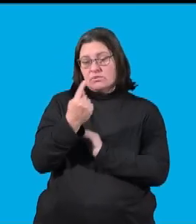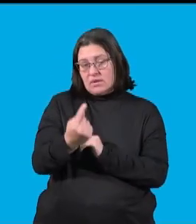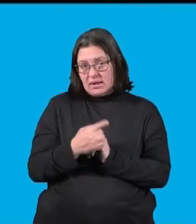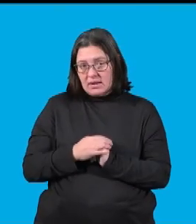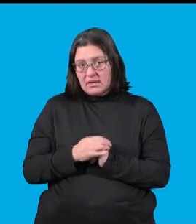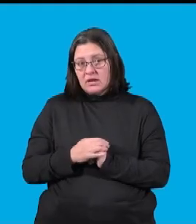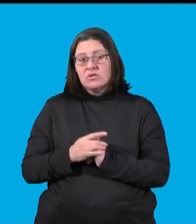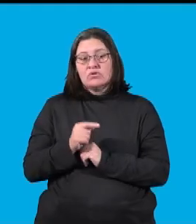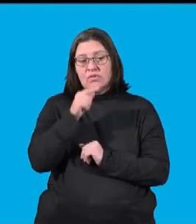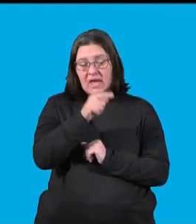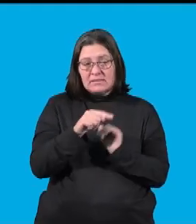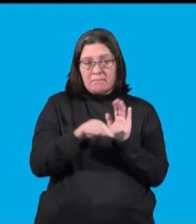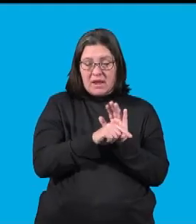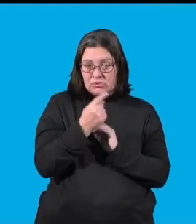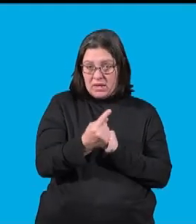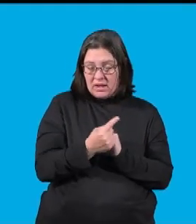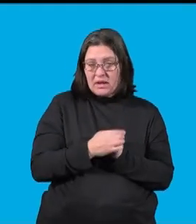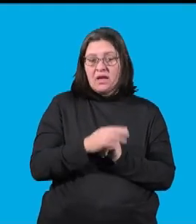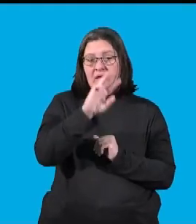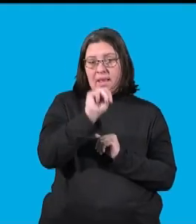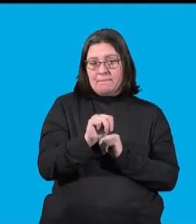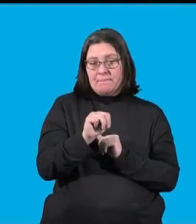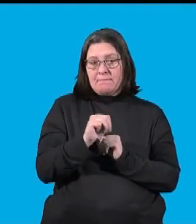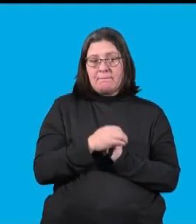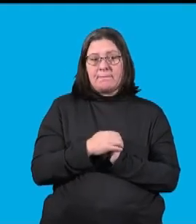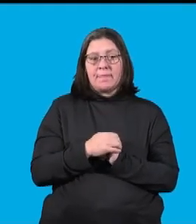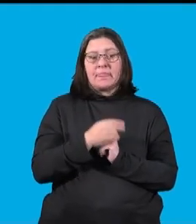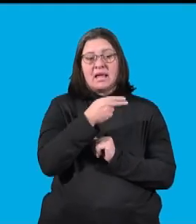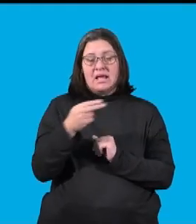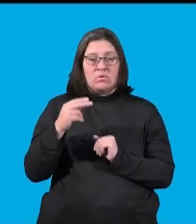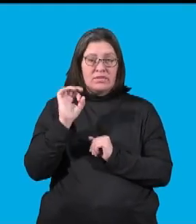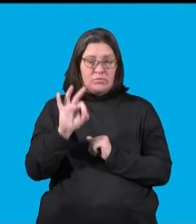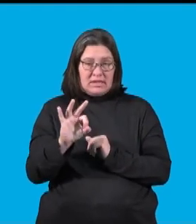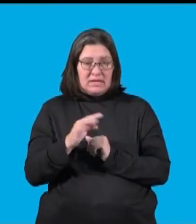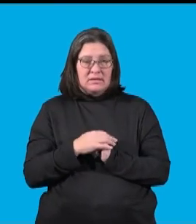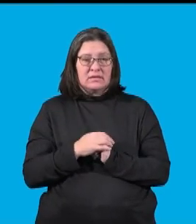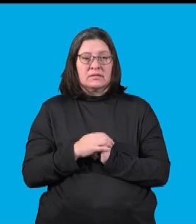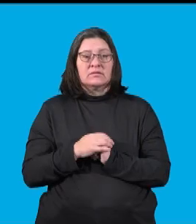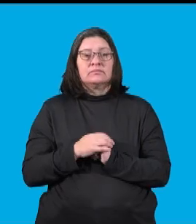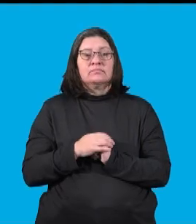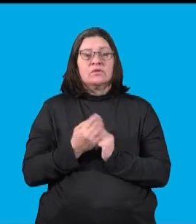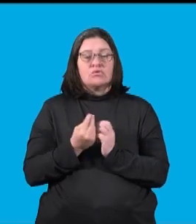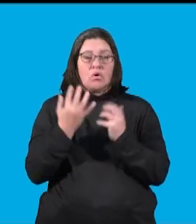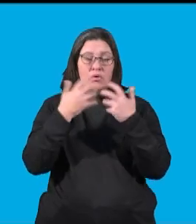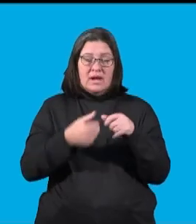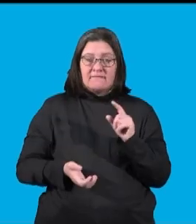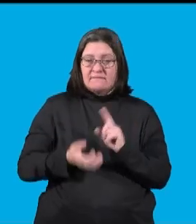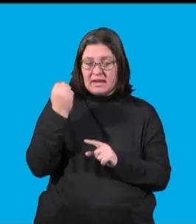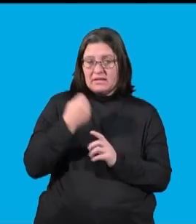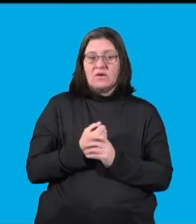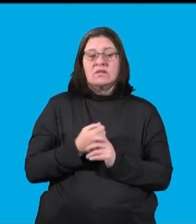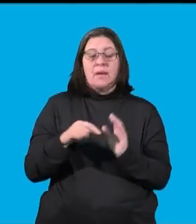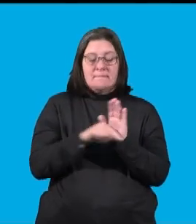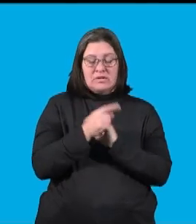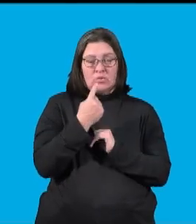point minus 1. So I need to take that minus 1. So we've got m is equal to 3. To find the